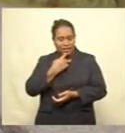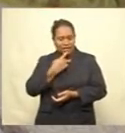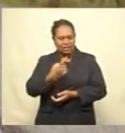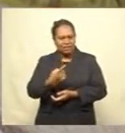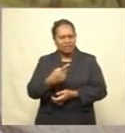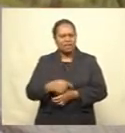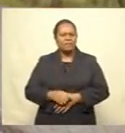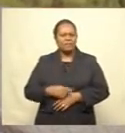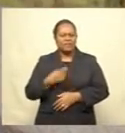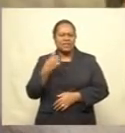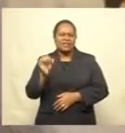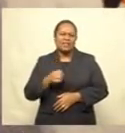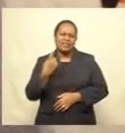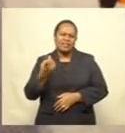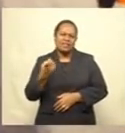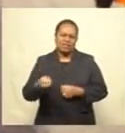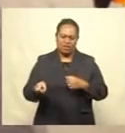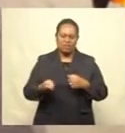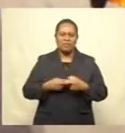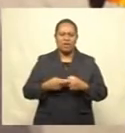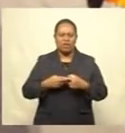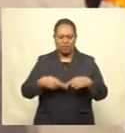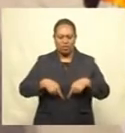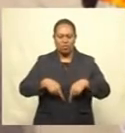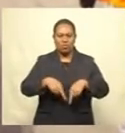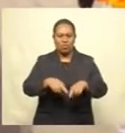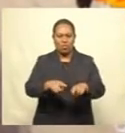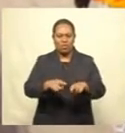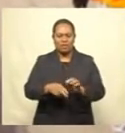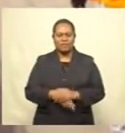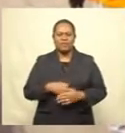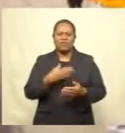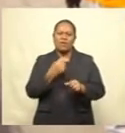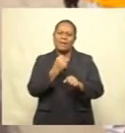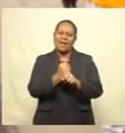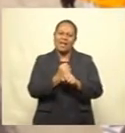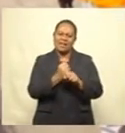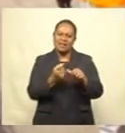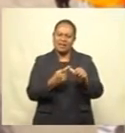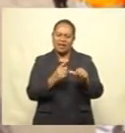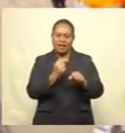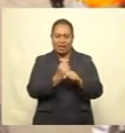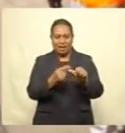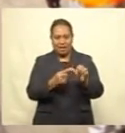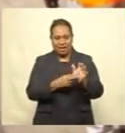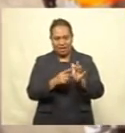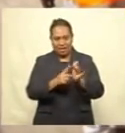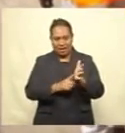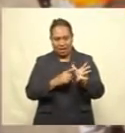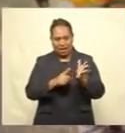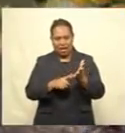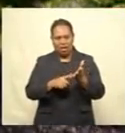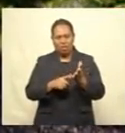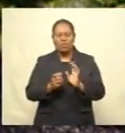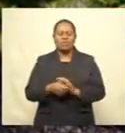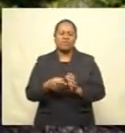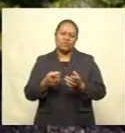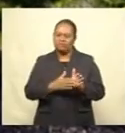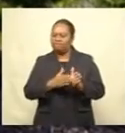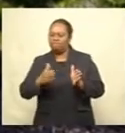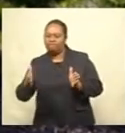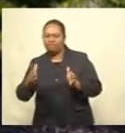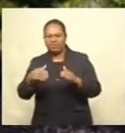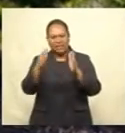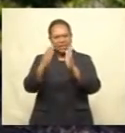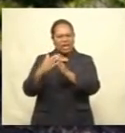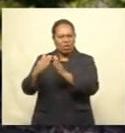are carrying out rip and remake work ongoing from Nganilo Park to Courthouse. The authority plans to attend to all the